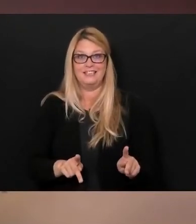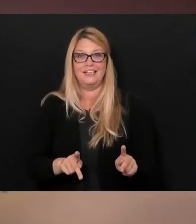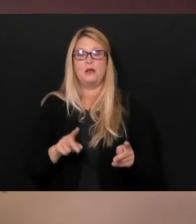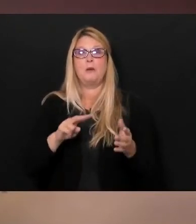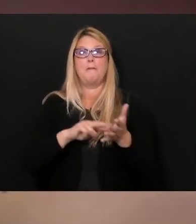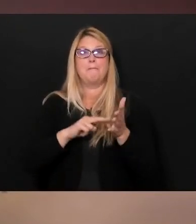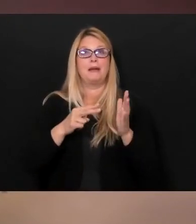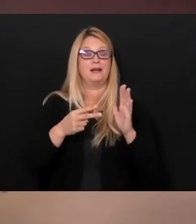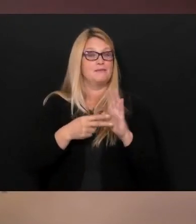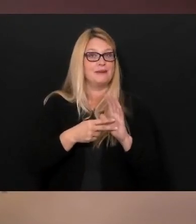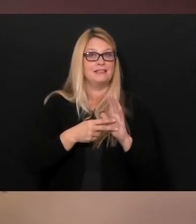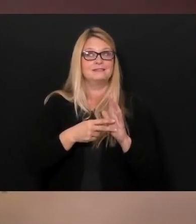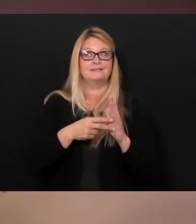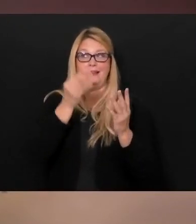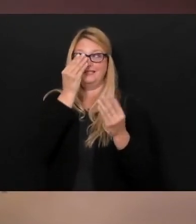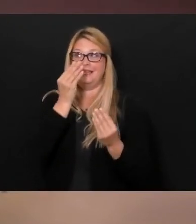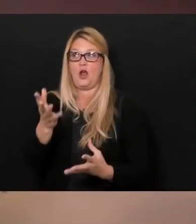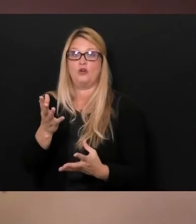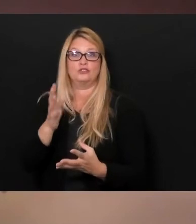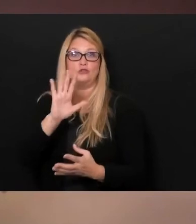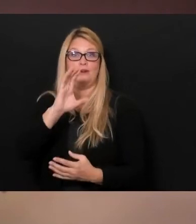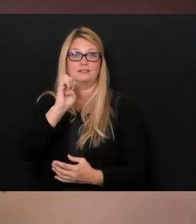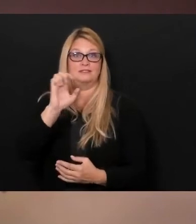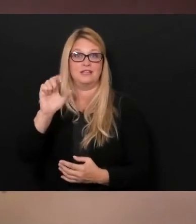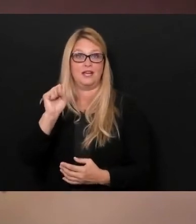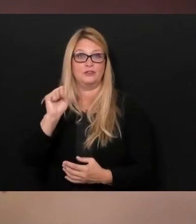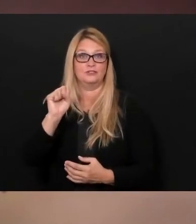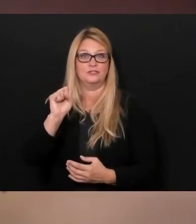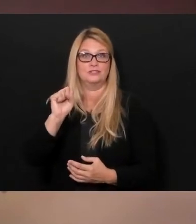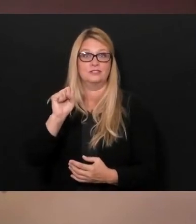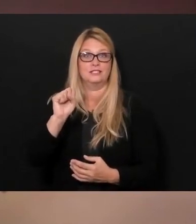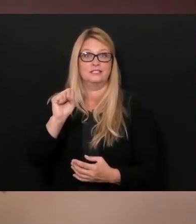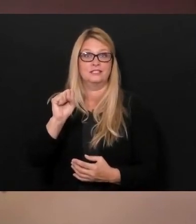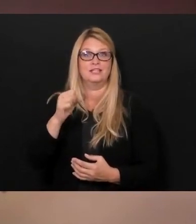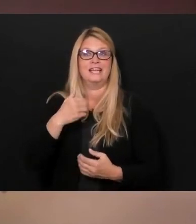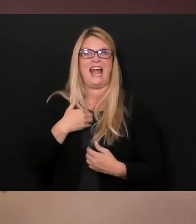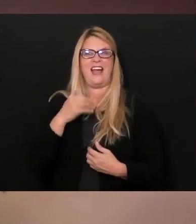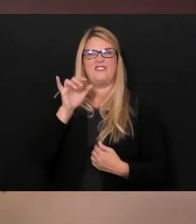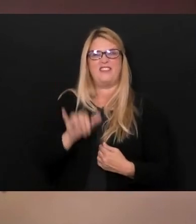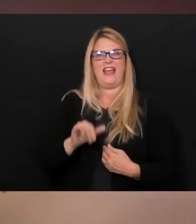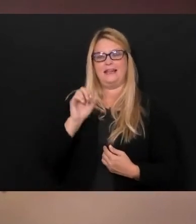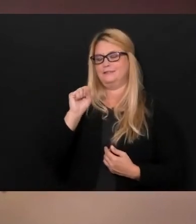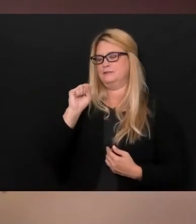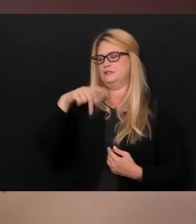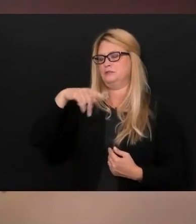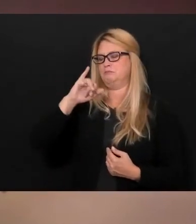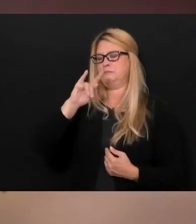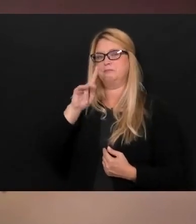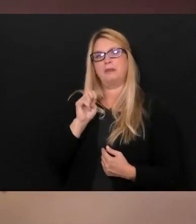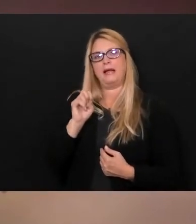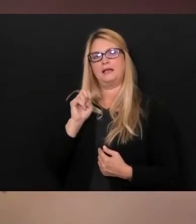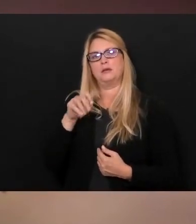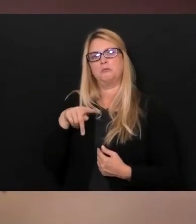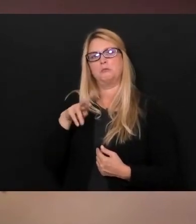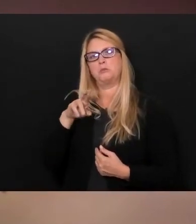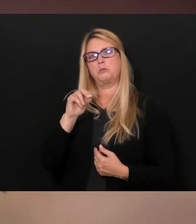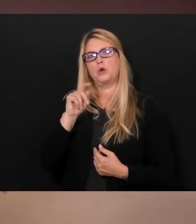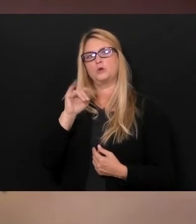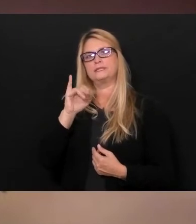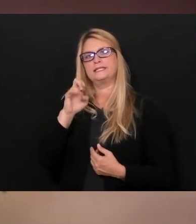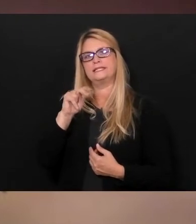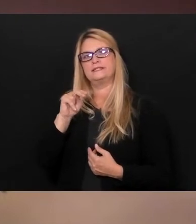instructs our cells to make that spike protein, the part of the virus. If the virus is like